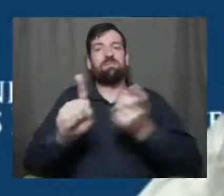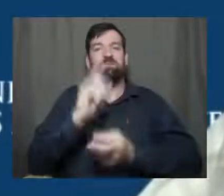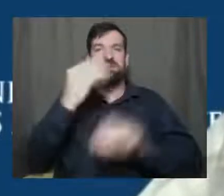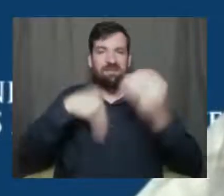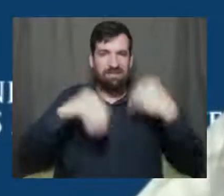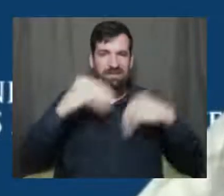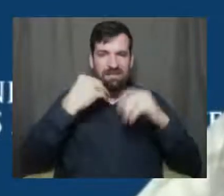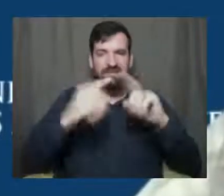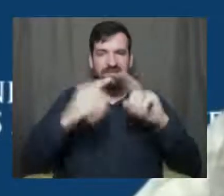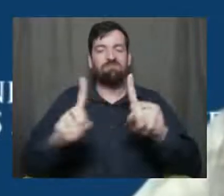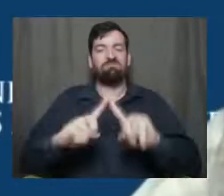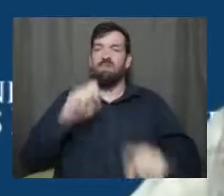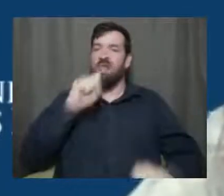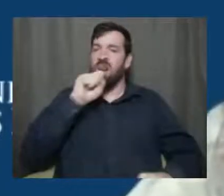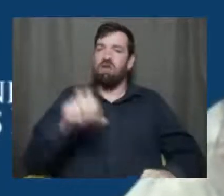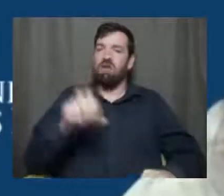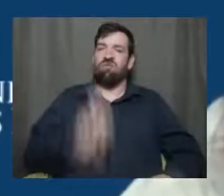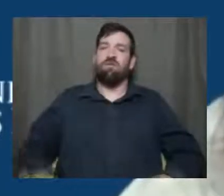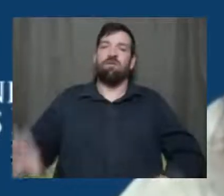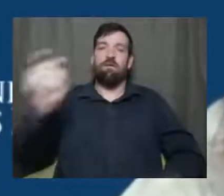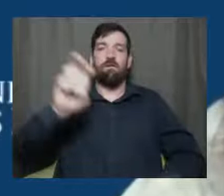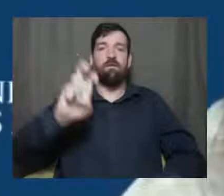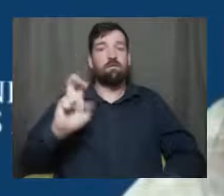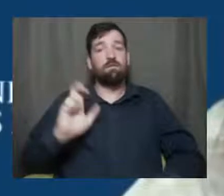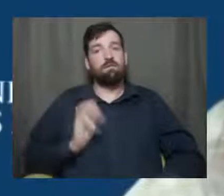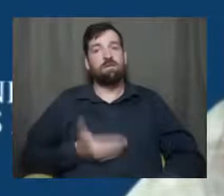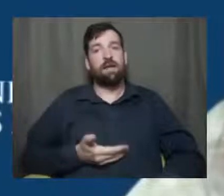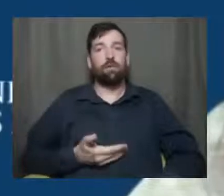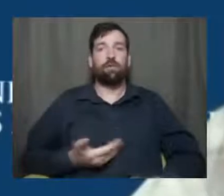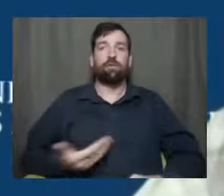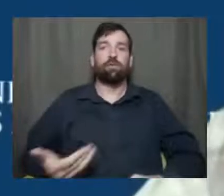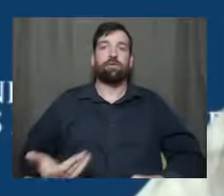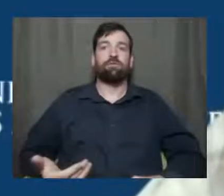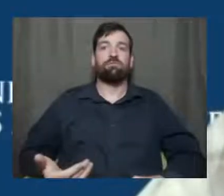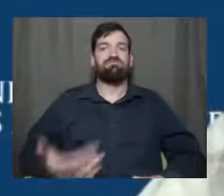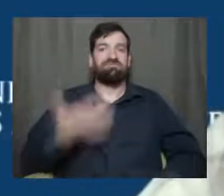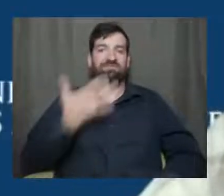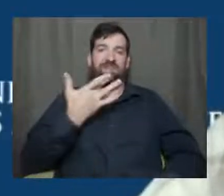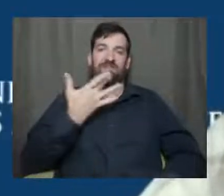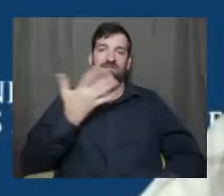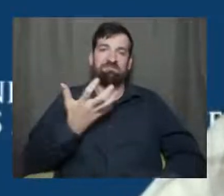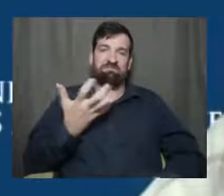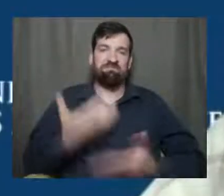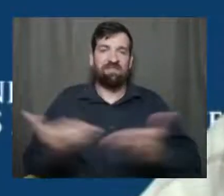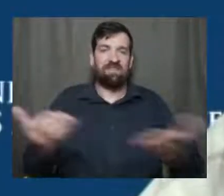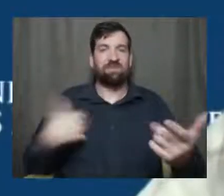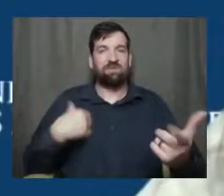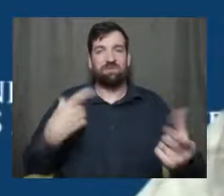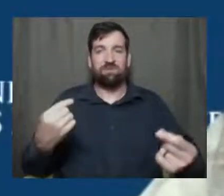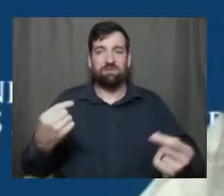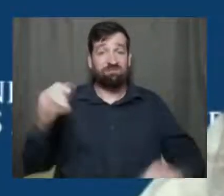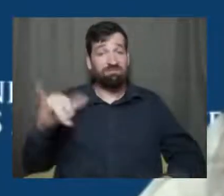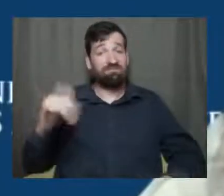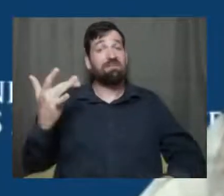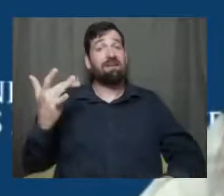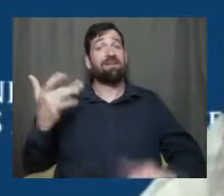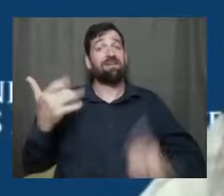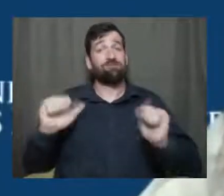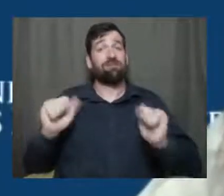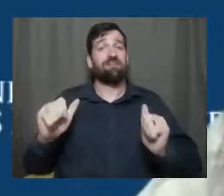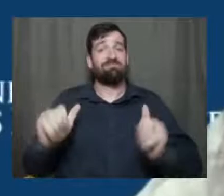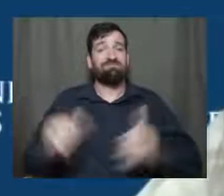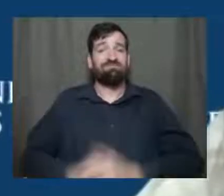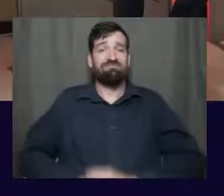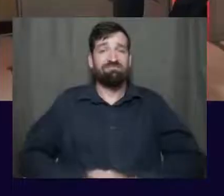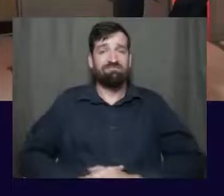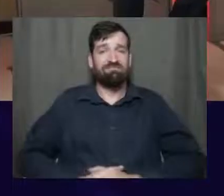We love to travel. That's kind of like our favorite thing to do. And that's why we try to do all the time.